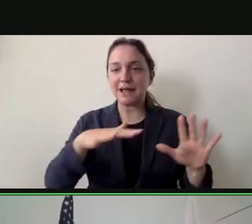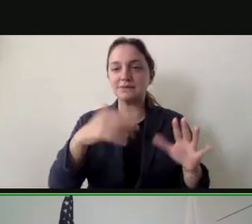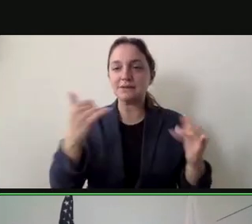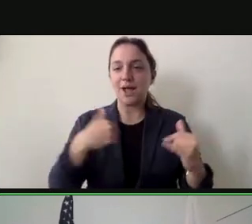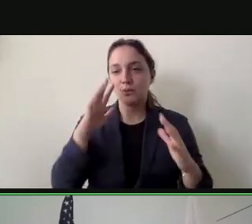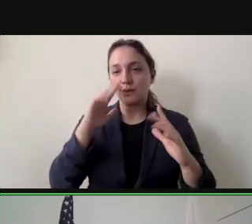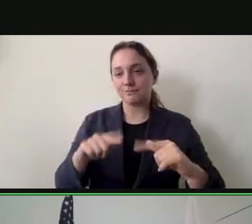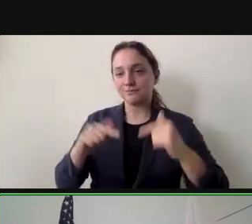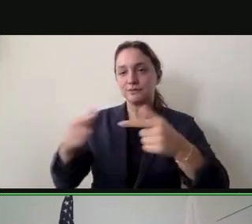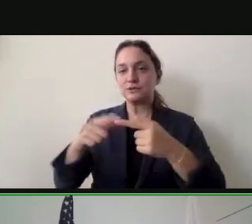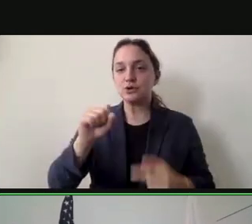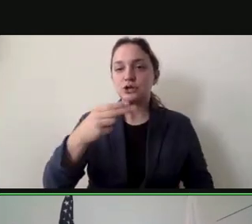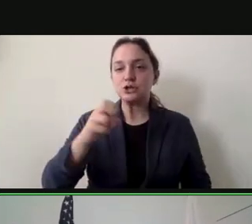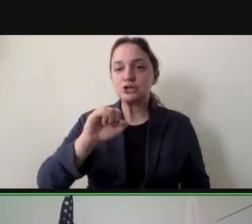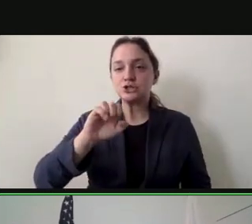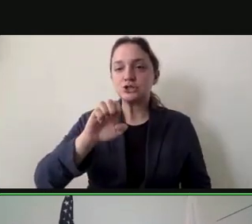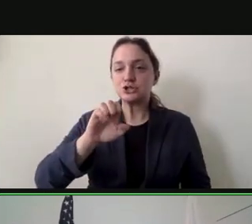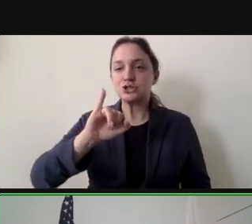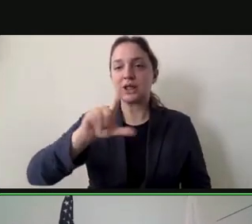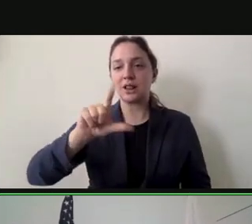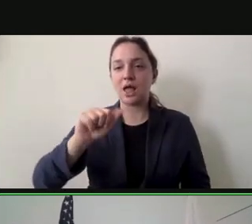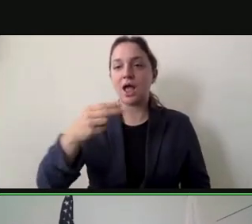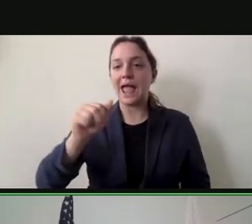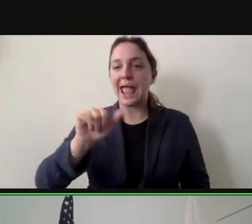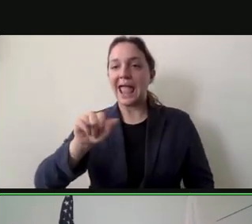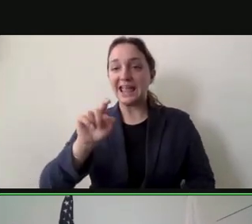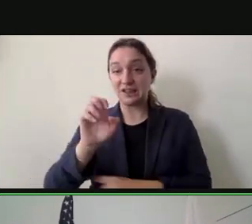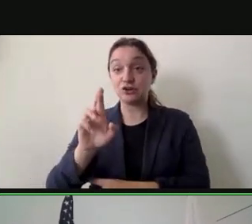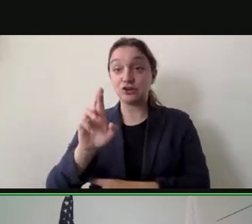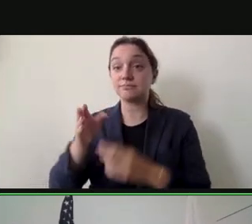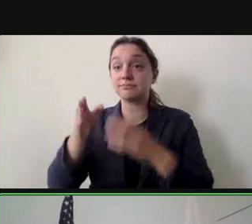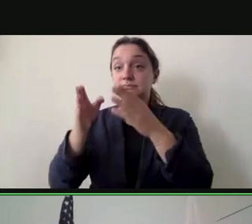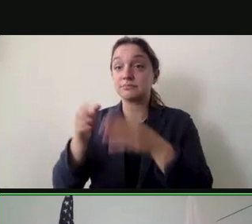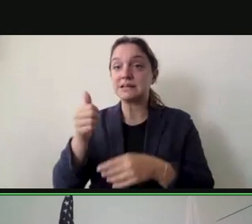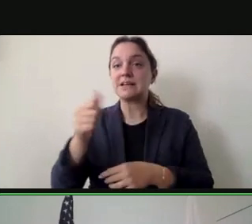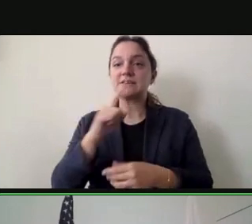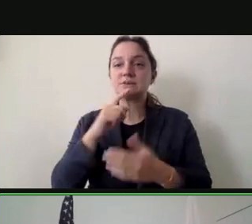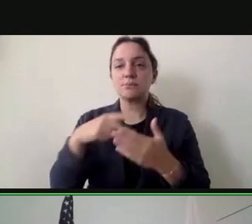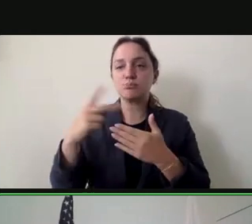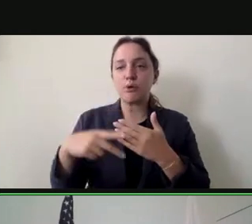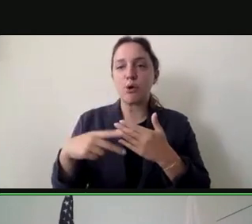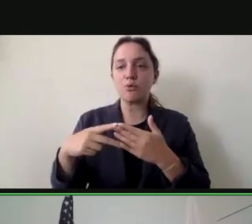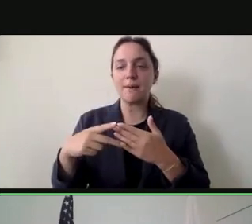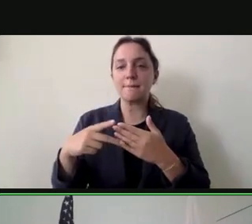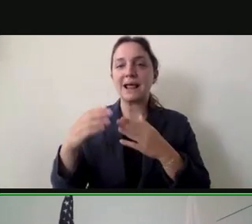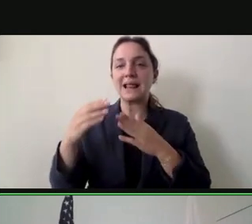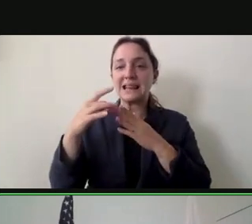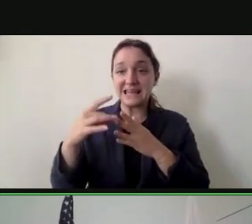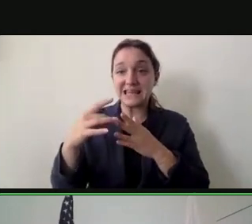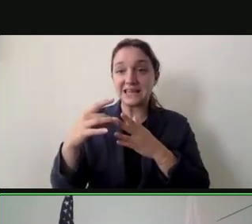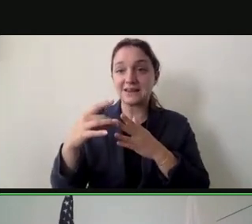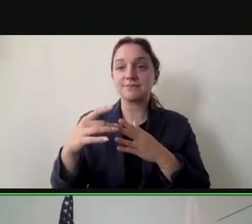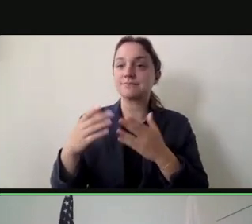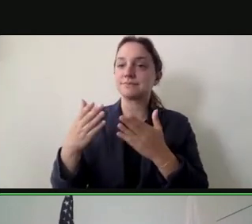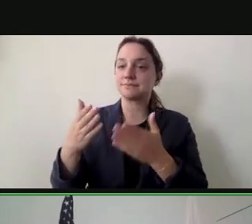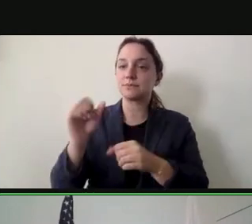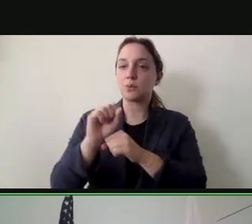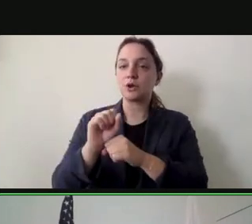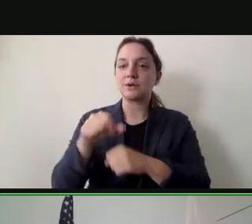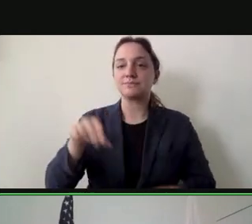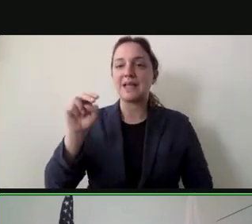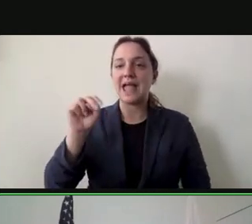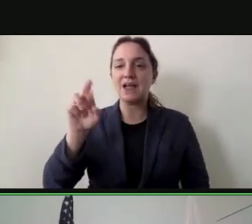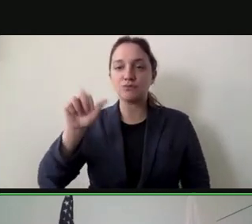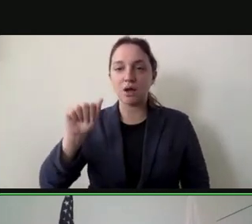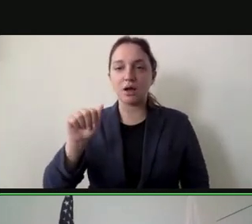to Sheila Hayter right now. And Sheila's the FEMP program lead and she here at NREL. And she's going to